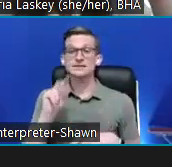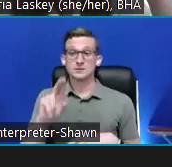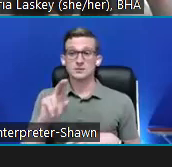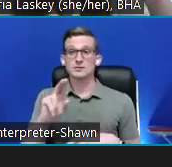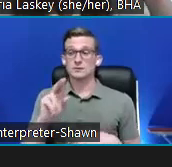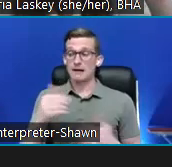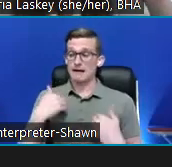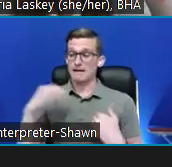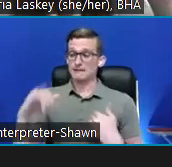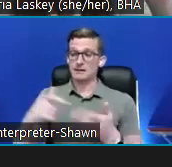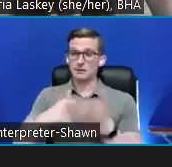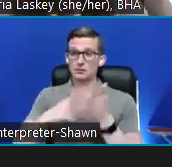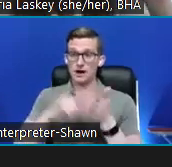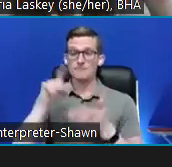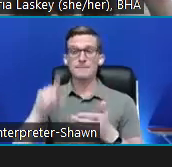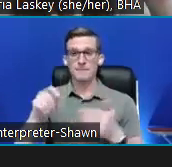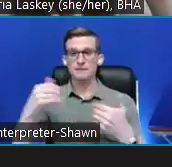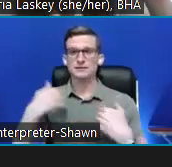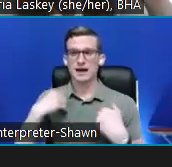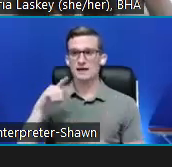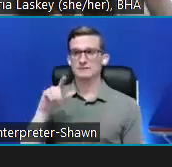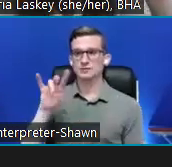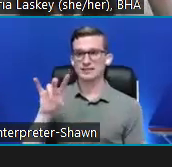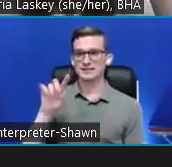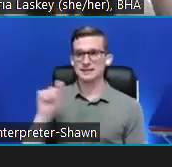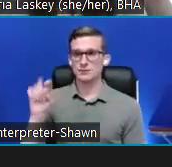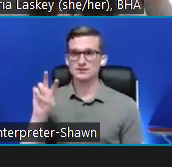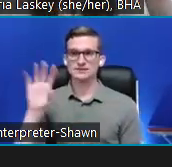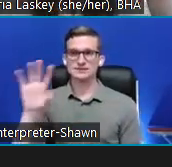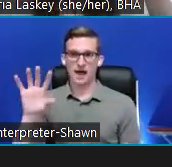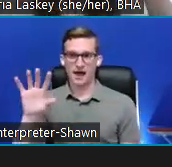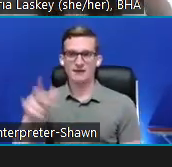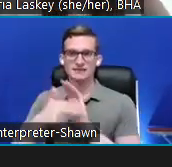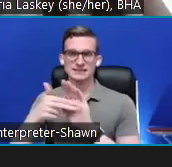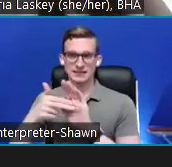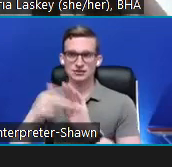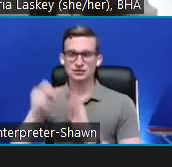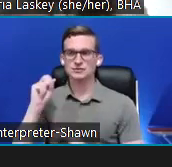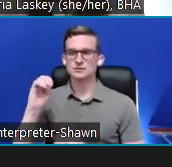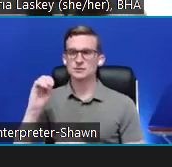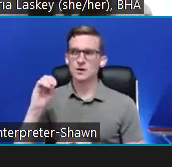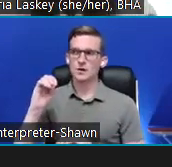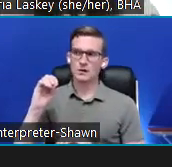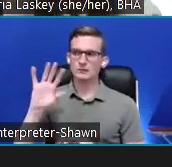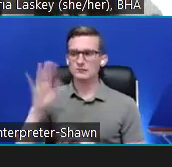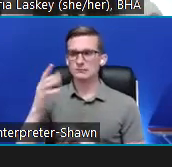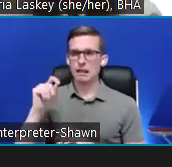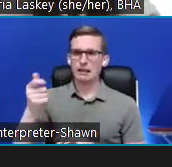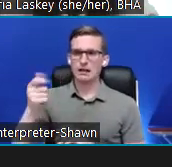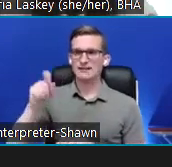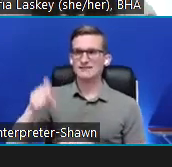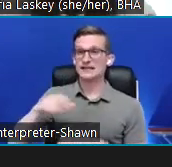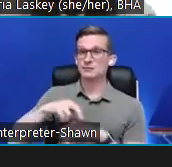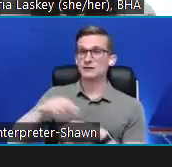that 2765 designation. So there's a little bit of needing to refer there. In that